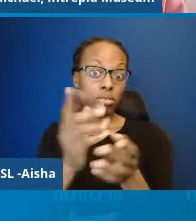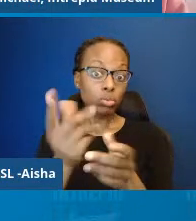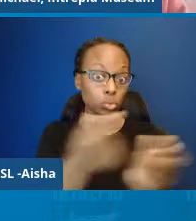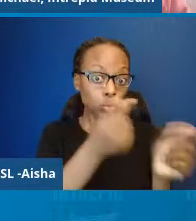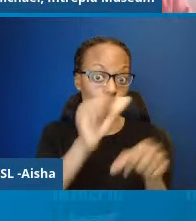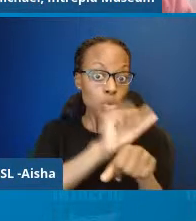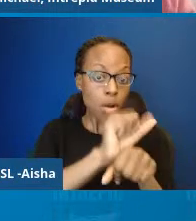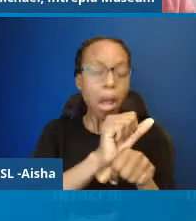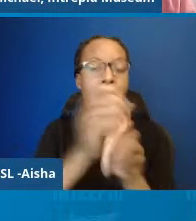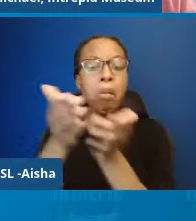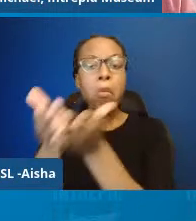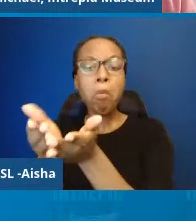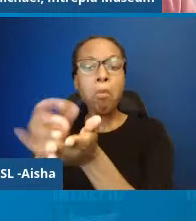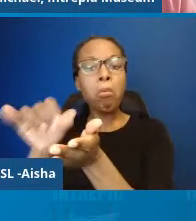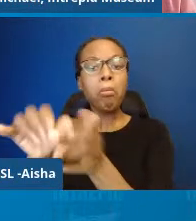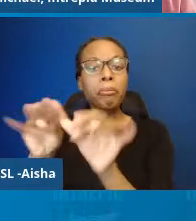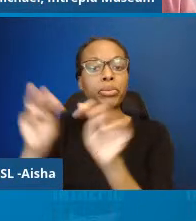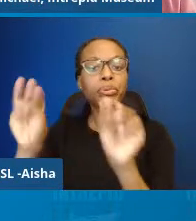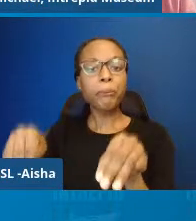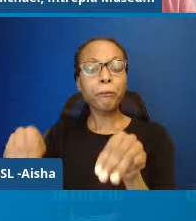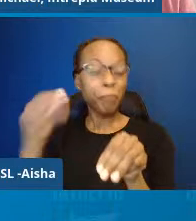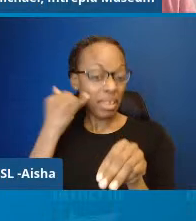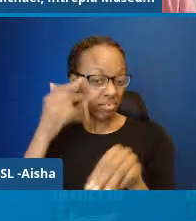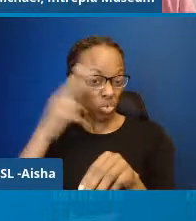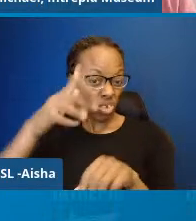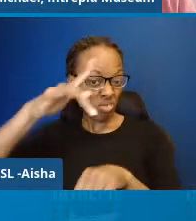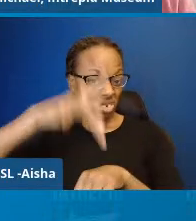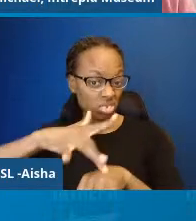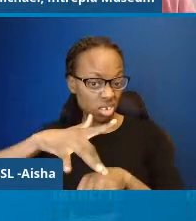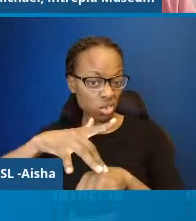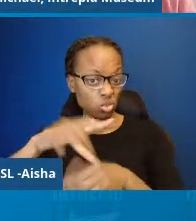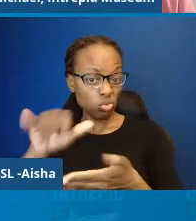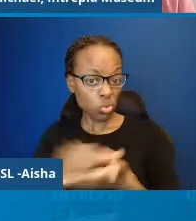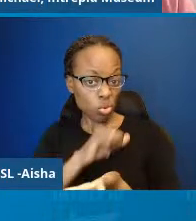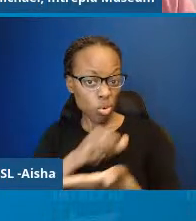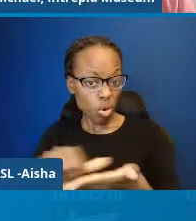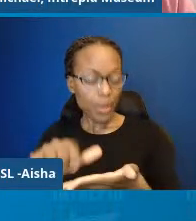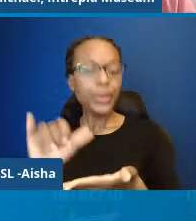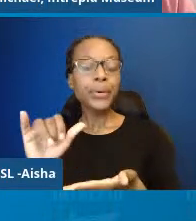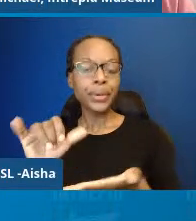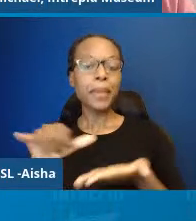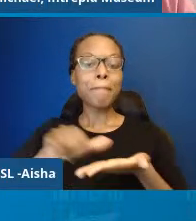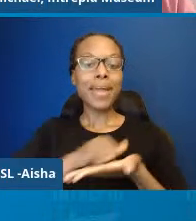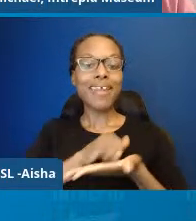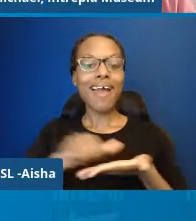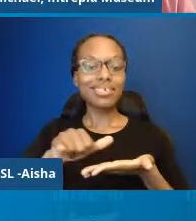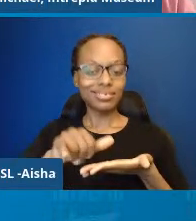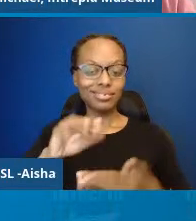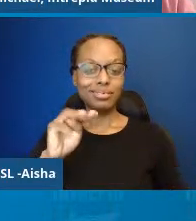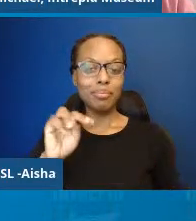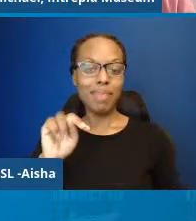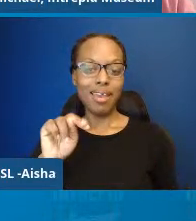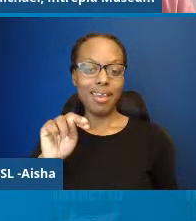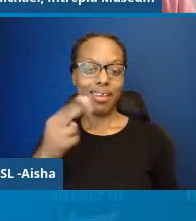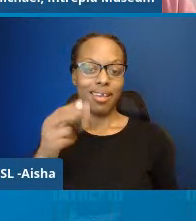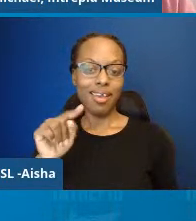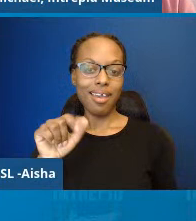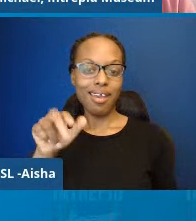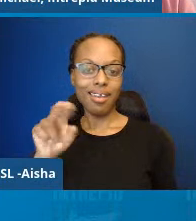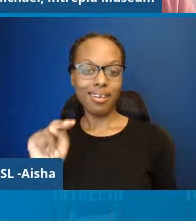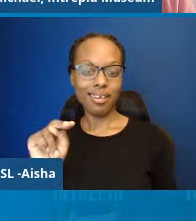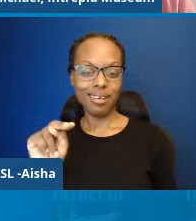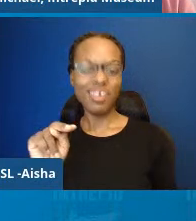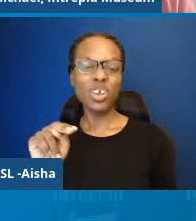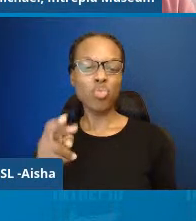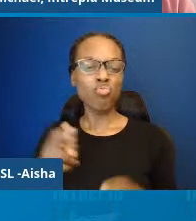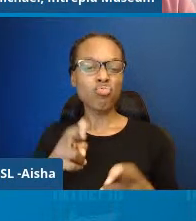York, we are located in Manhattan on the Hudson River. You see the Hudson River right here.